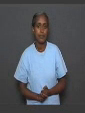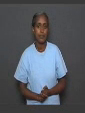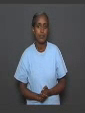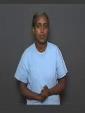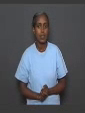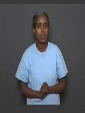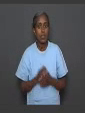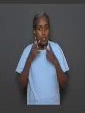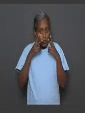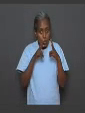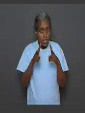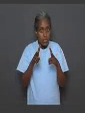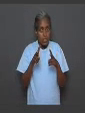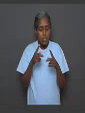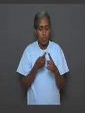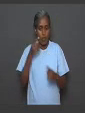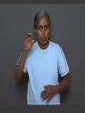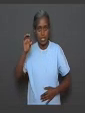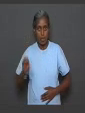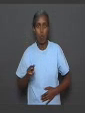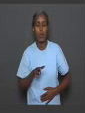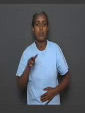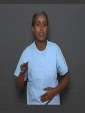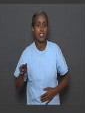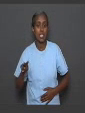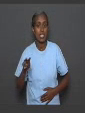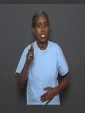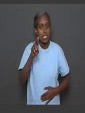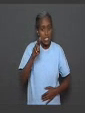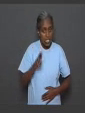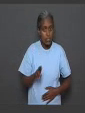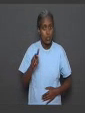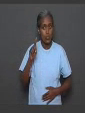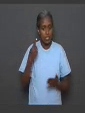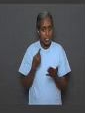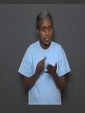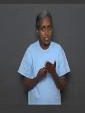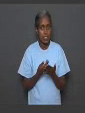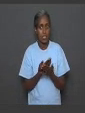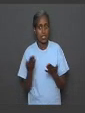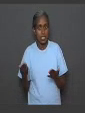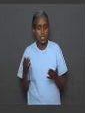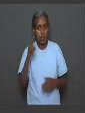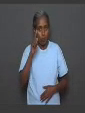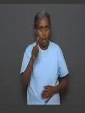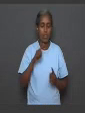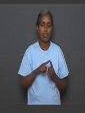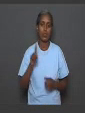You can see from the column vector that the ratio in this case is 1 to 1.